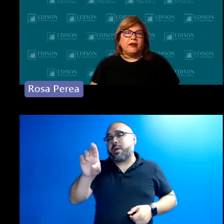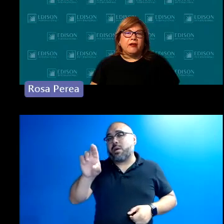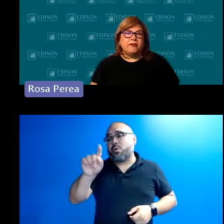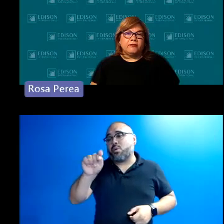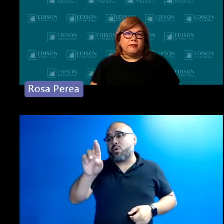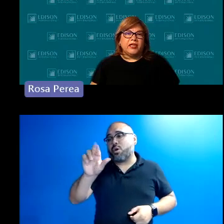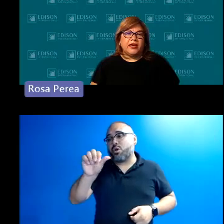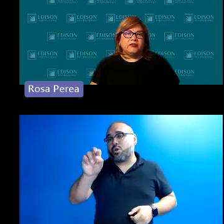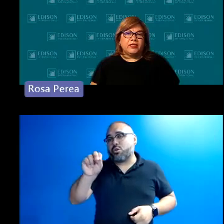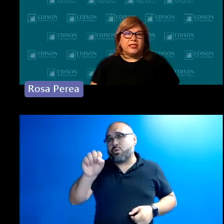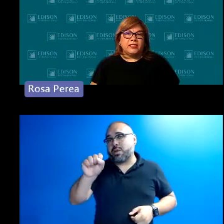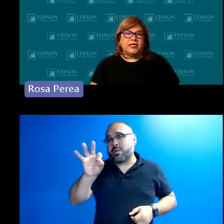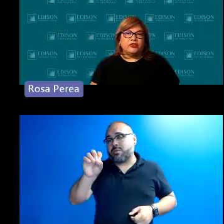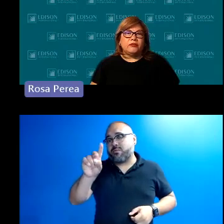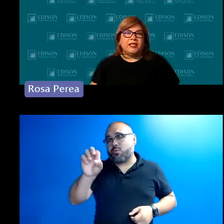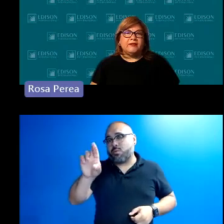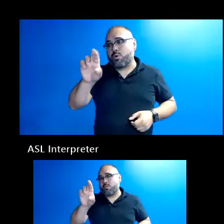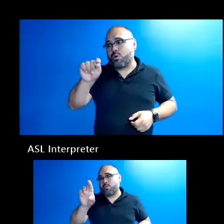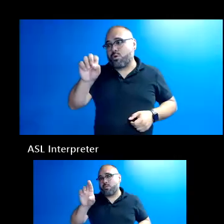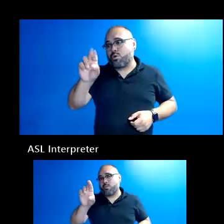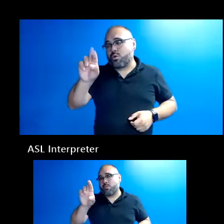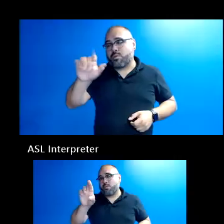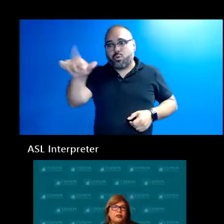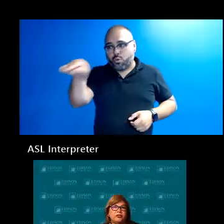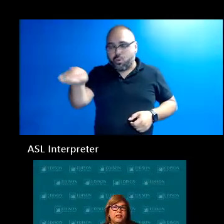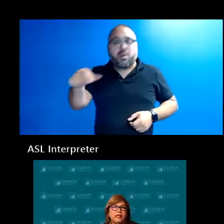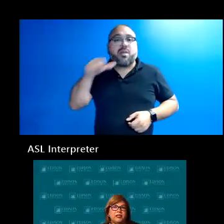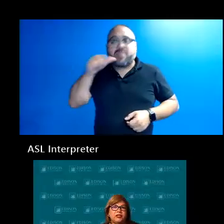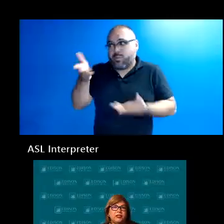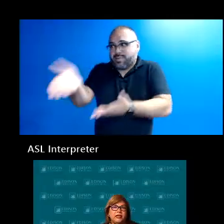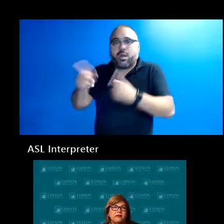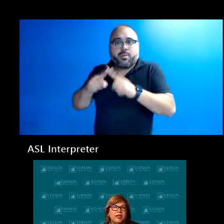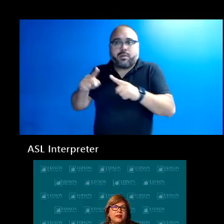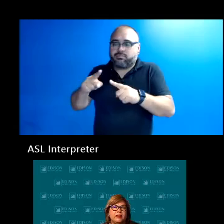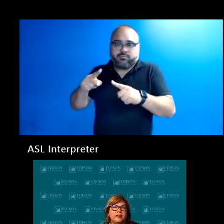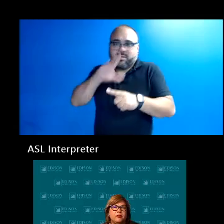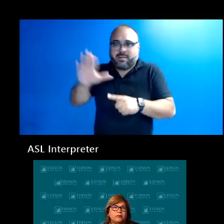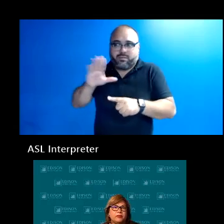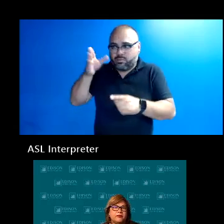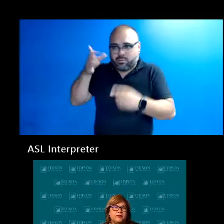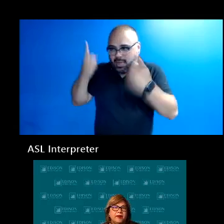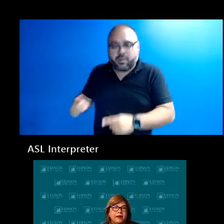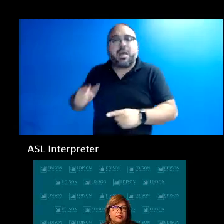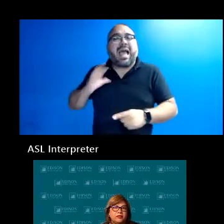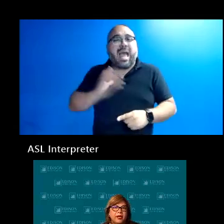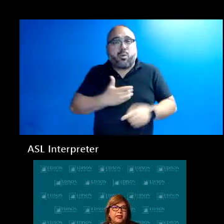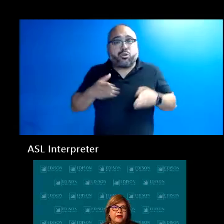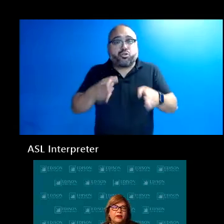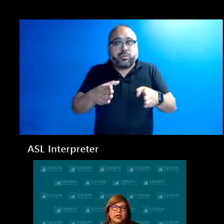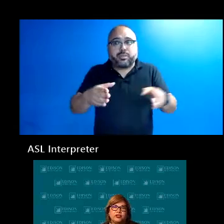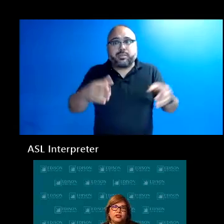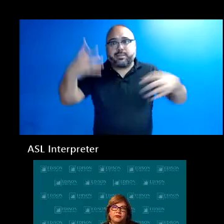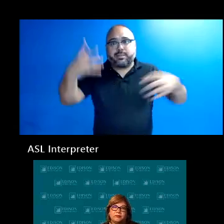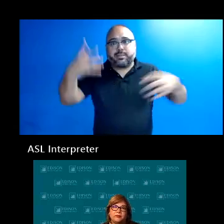taken off the addresses that should be left alone. Our street gets shut down and homes 5 houses away